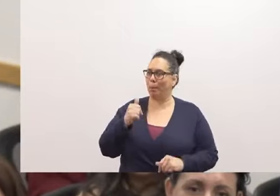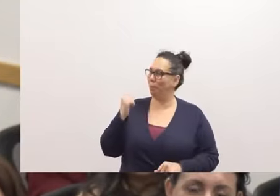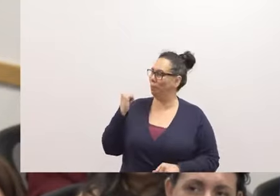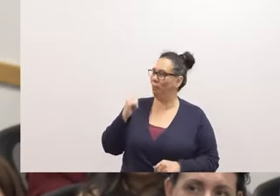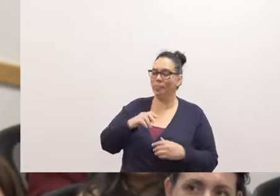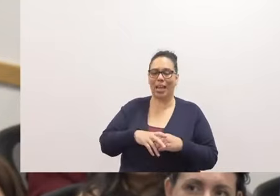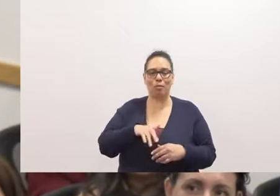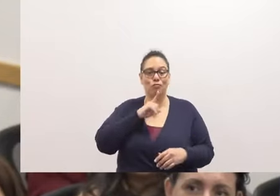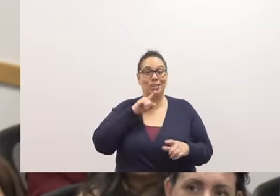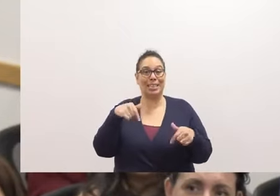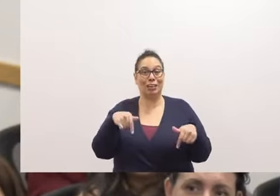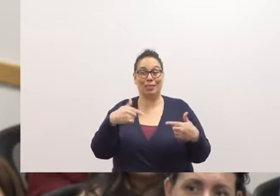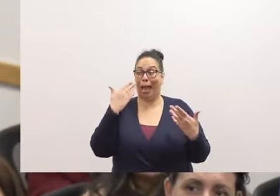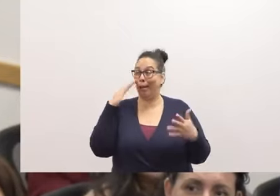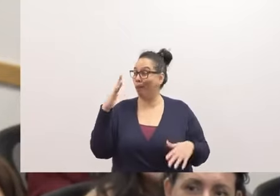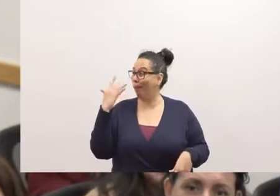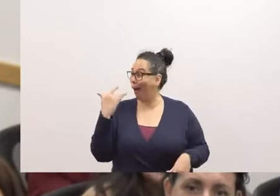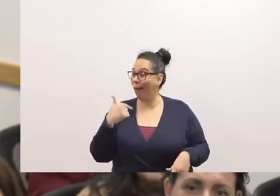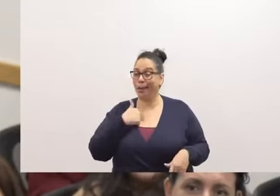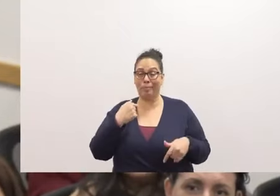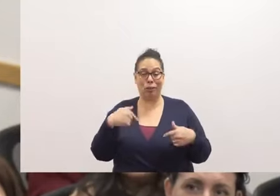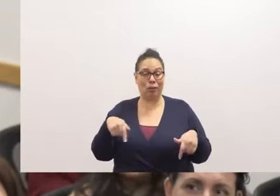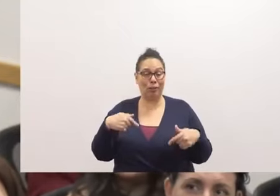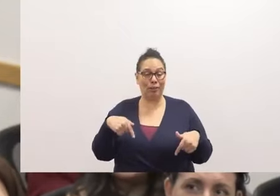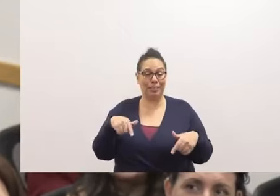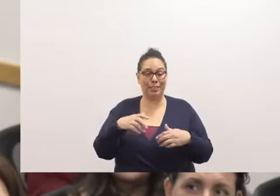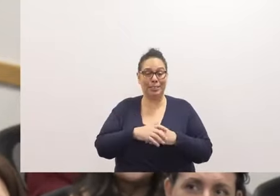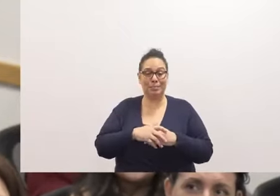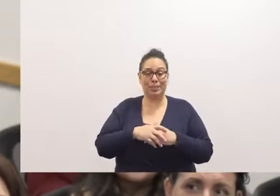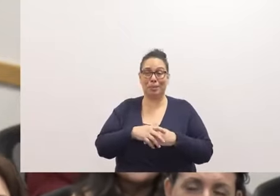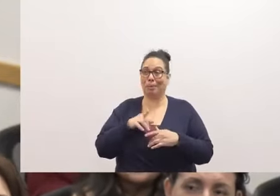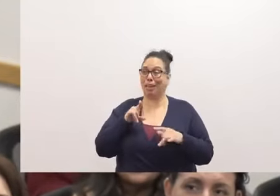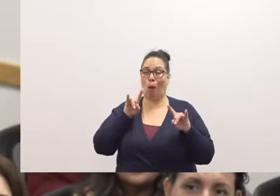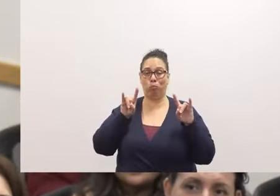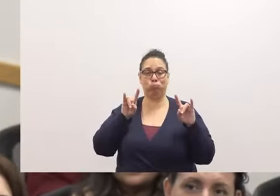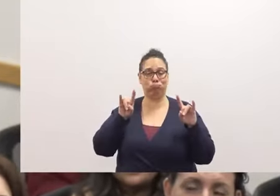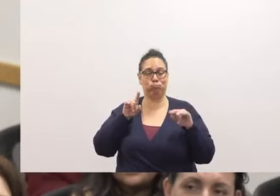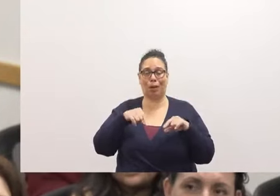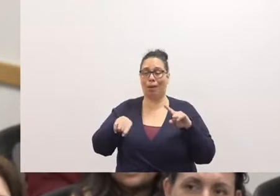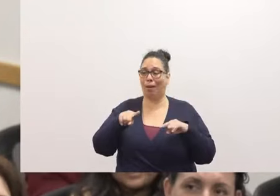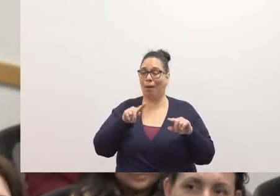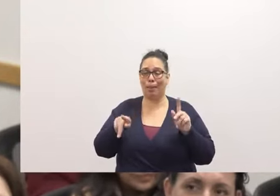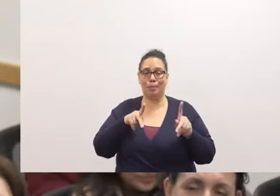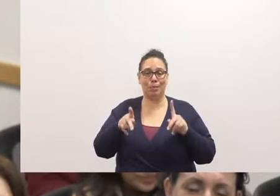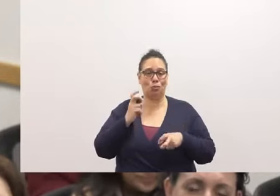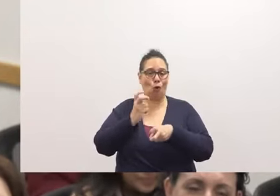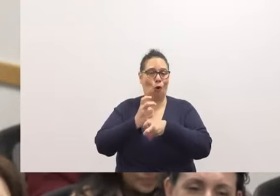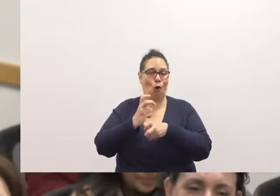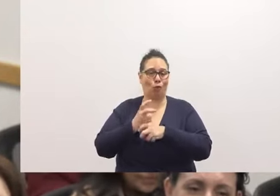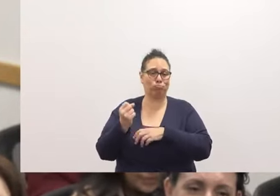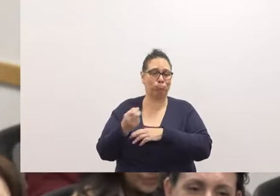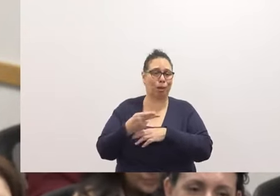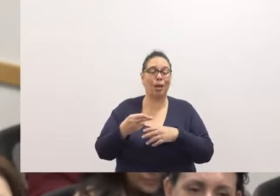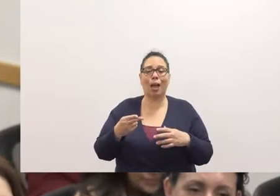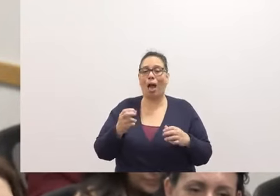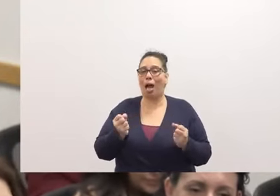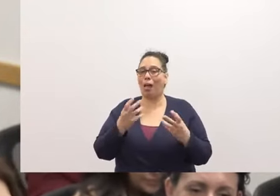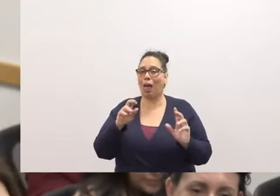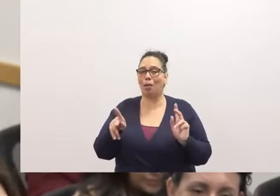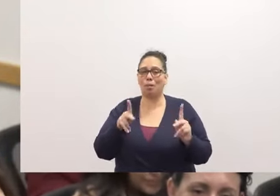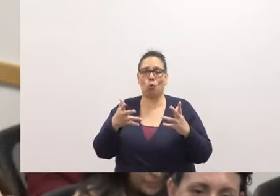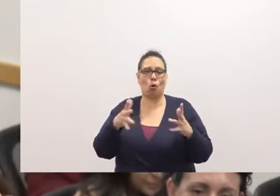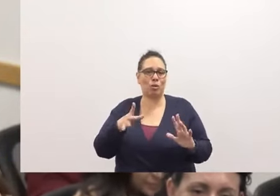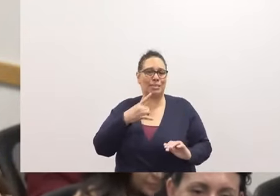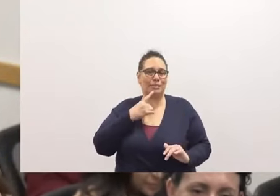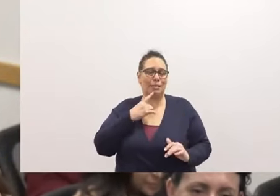I'm really nervous. I don't know why I'm nervous. Going after all these rock stars is really hard to top that. And I think a lot of people have already said